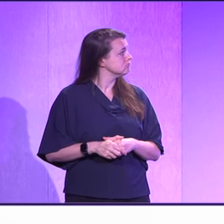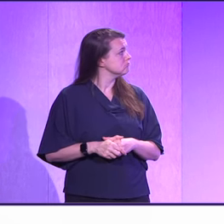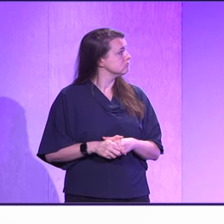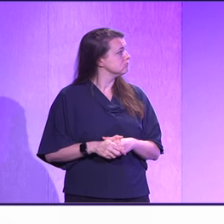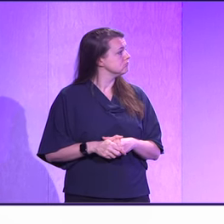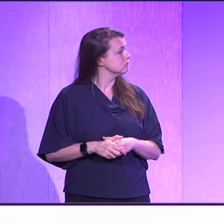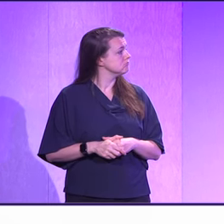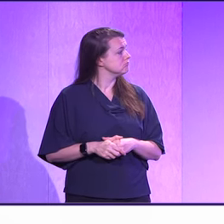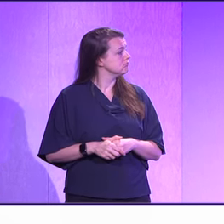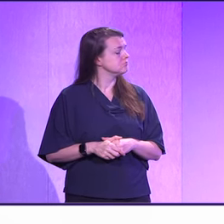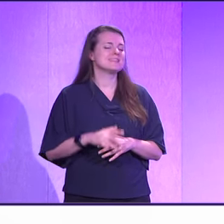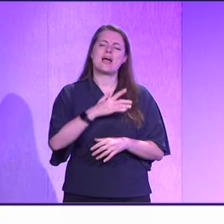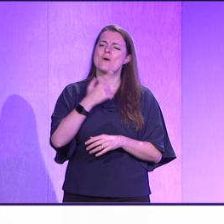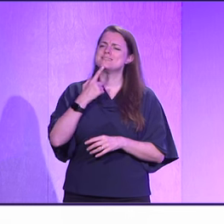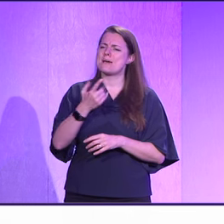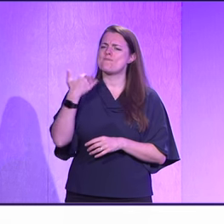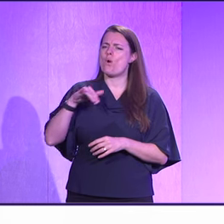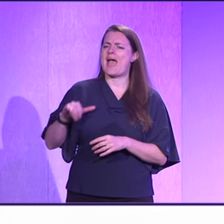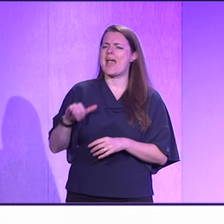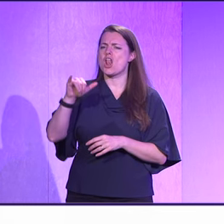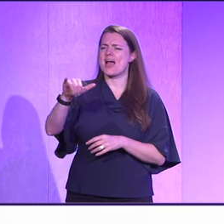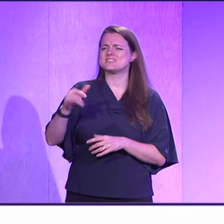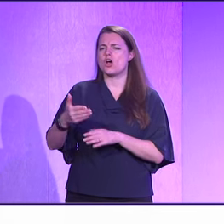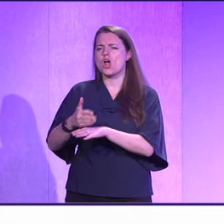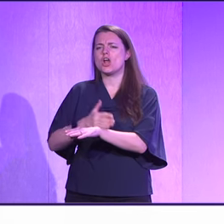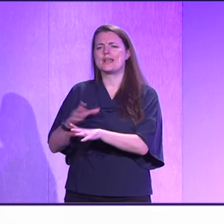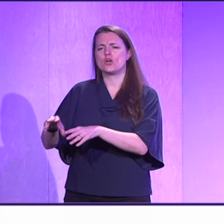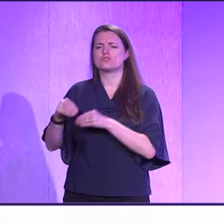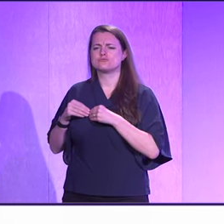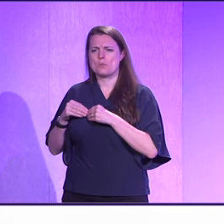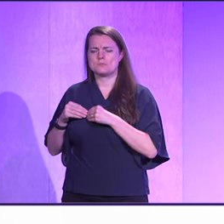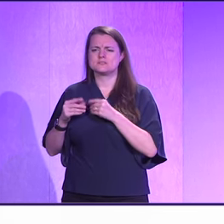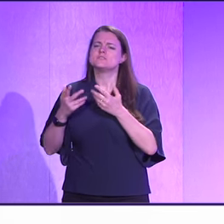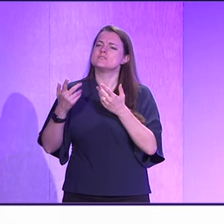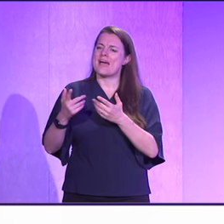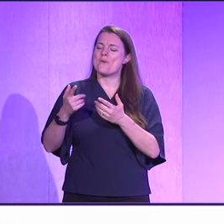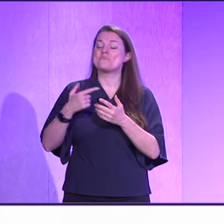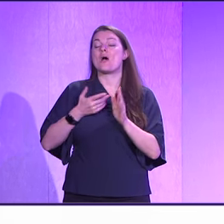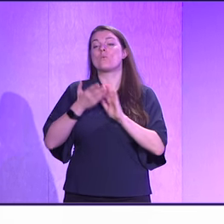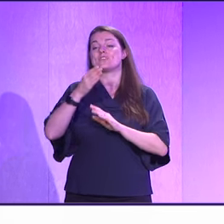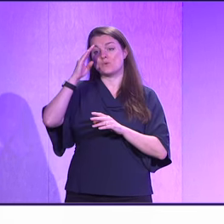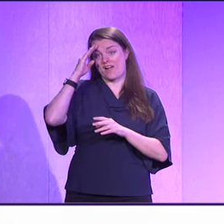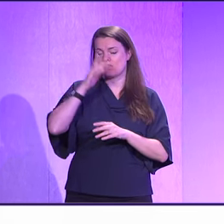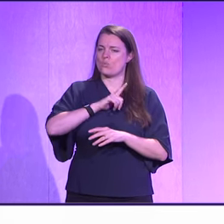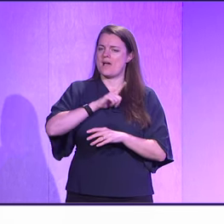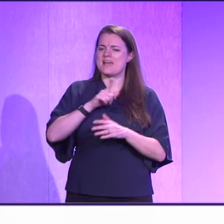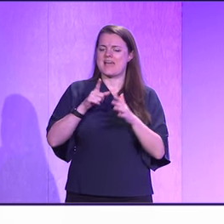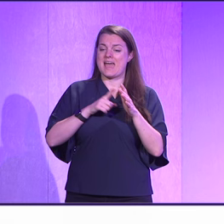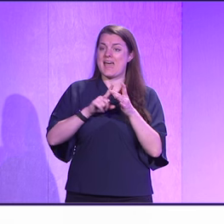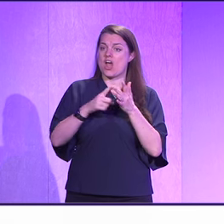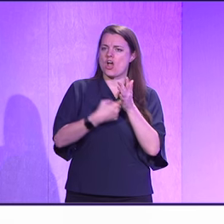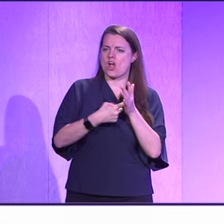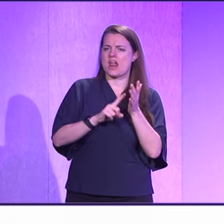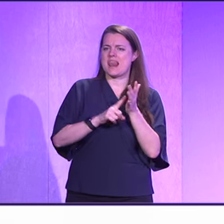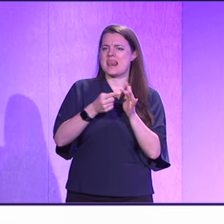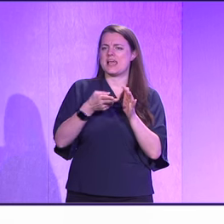Like I said, airlines are early to adopt computers. One of the reasons I went over to Ireland was because Aer Lingus was one of the